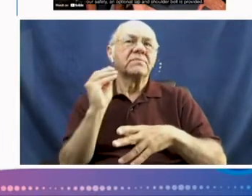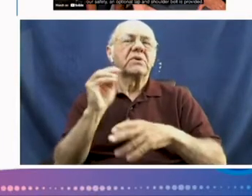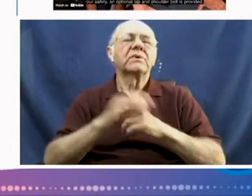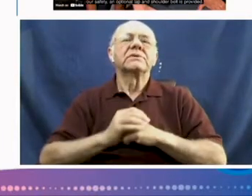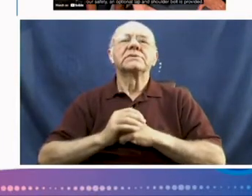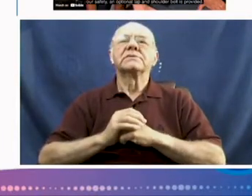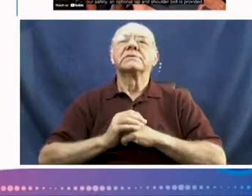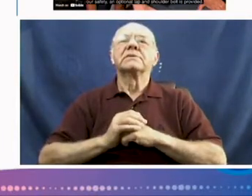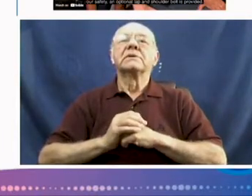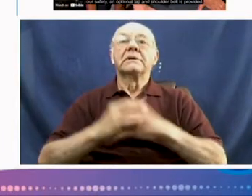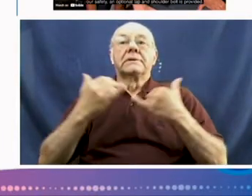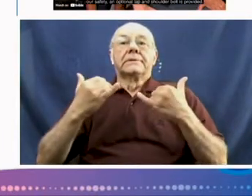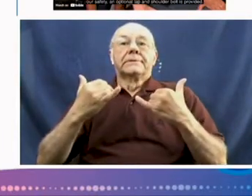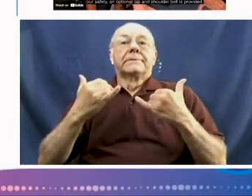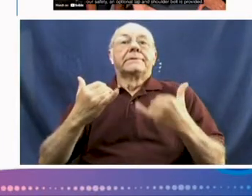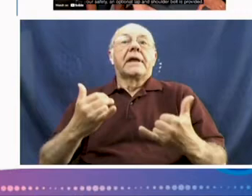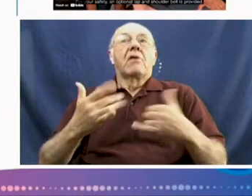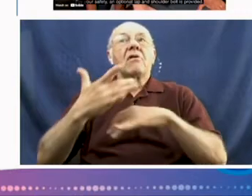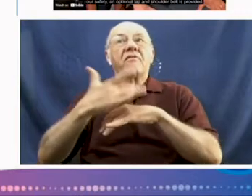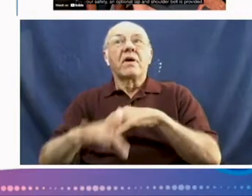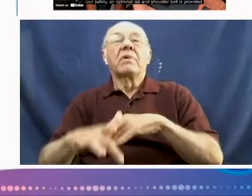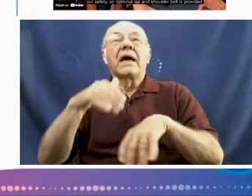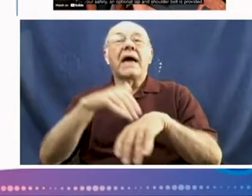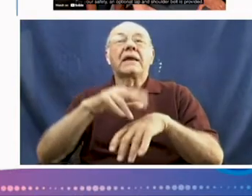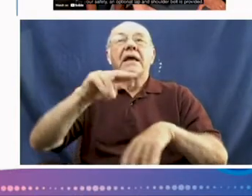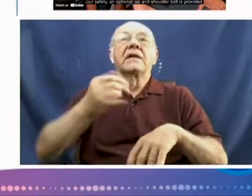Now, available at